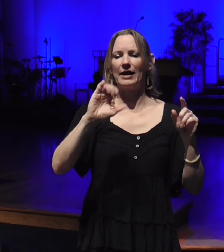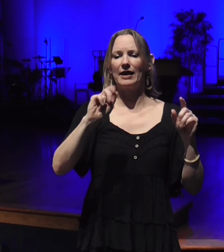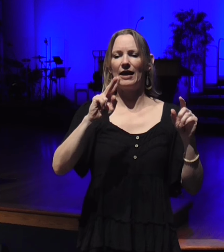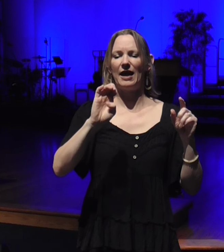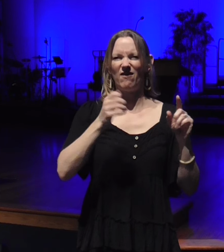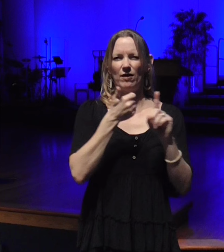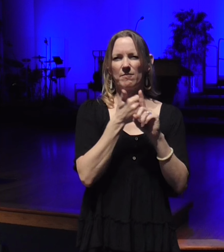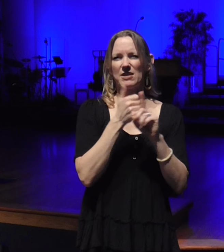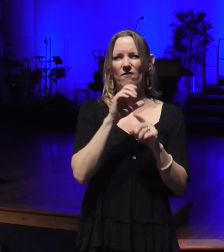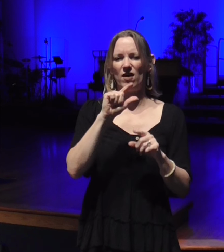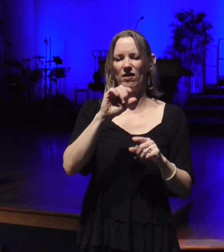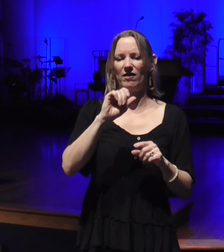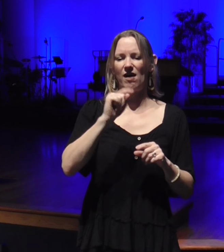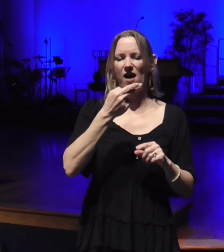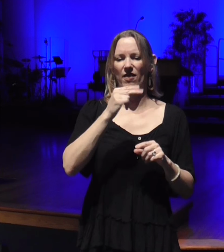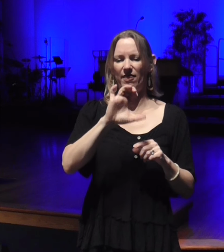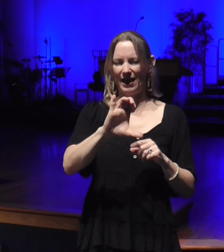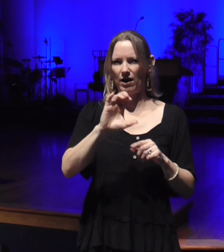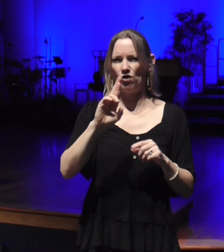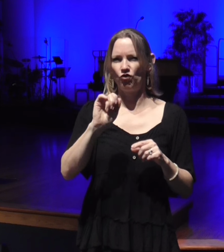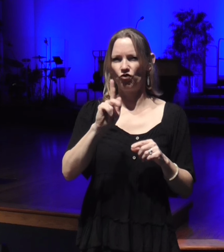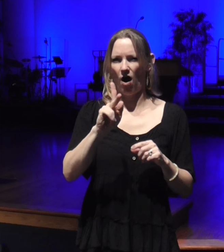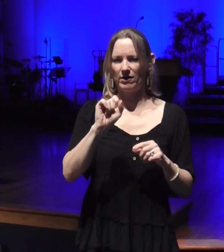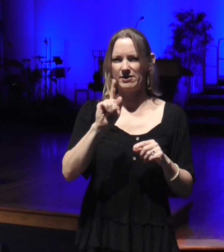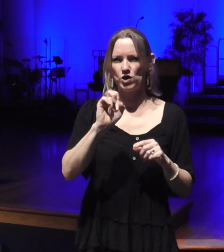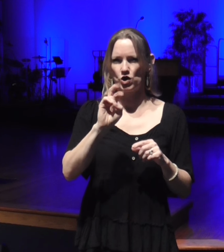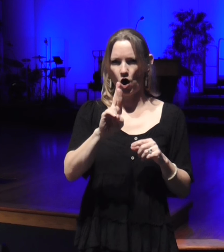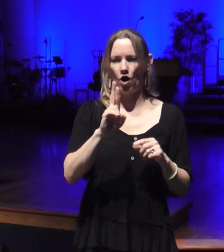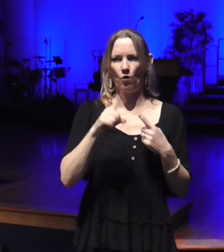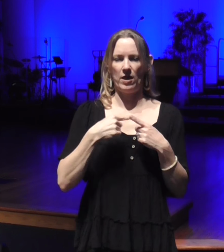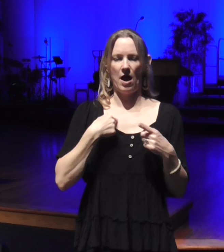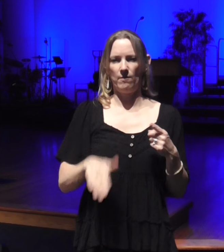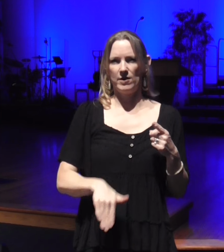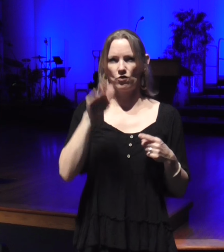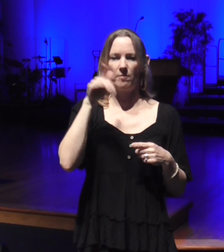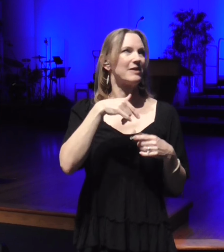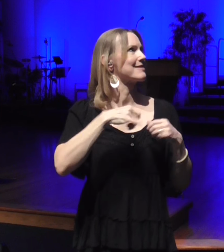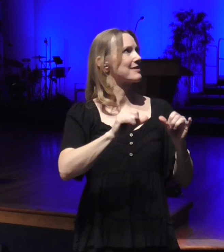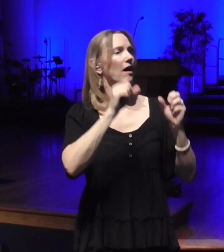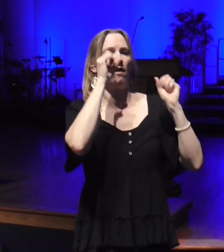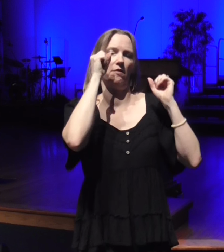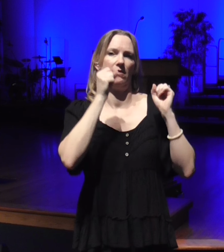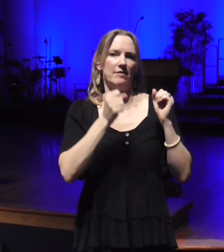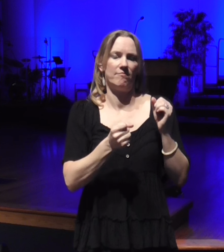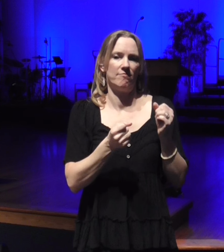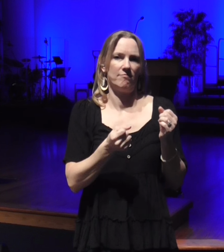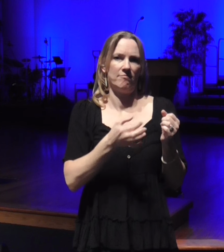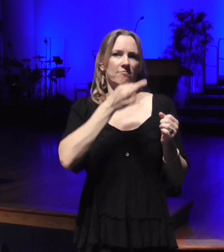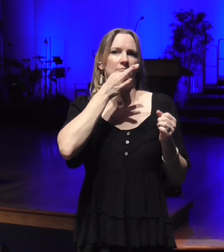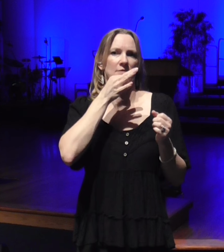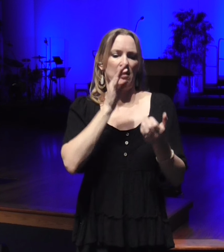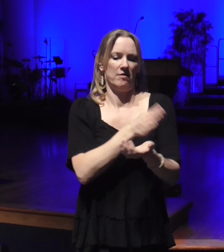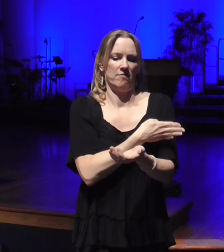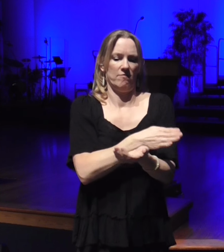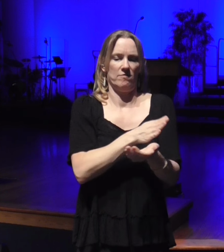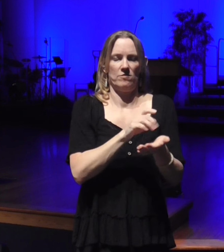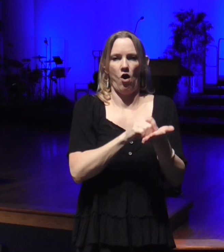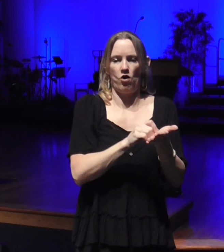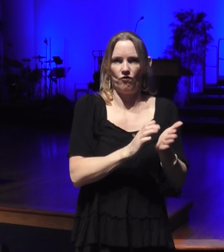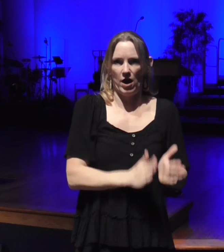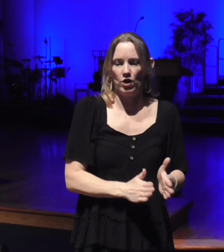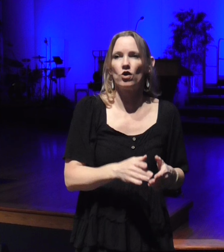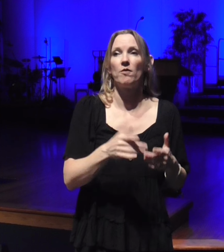a Gothic rock star for me growing up, and is still an incredibly talented artist and songwriter. And